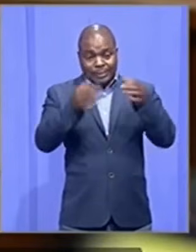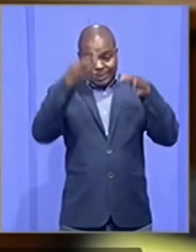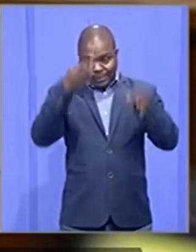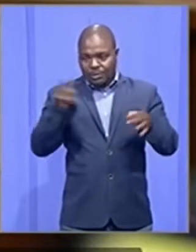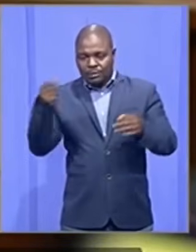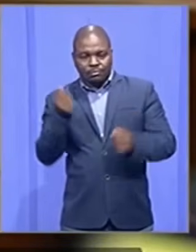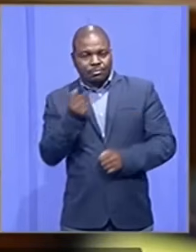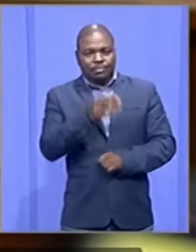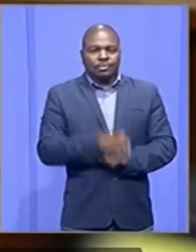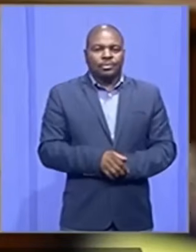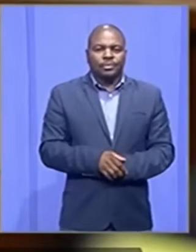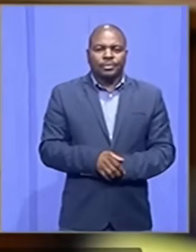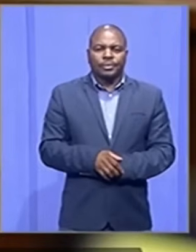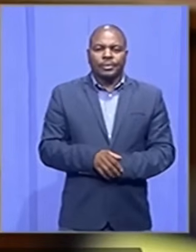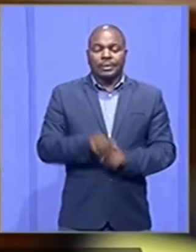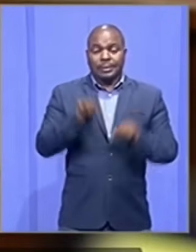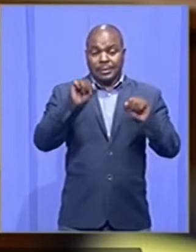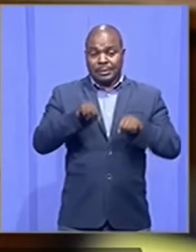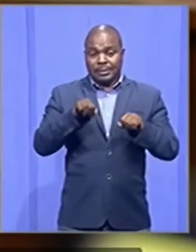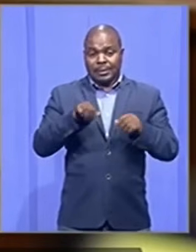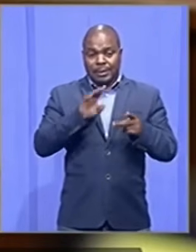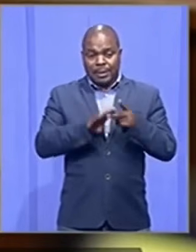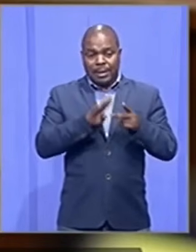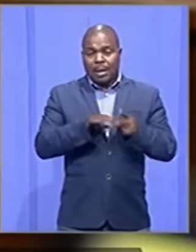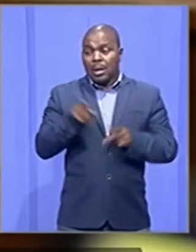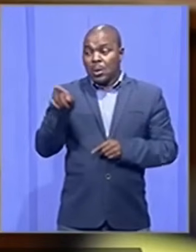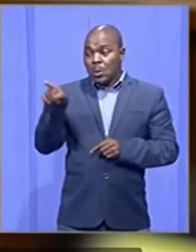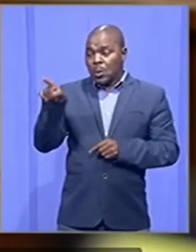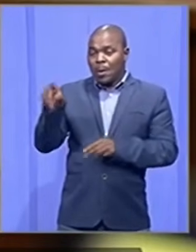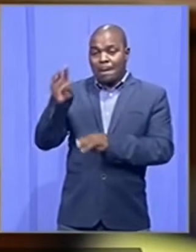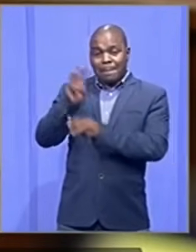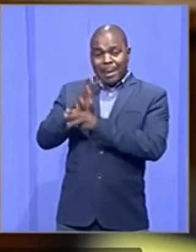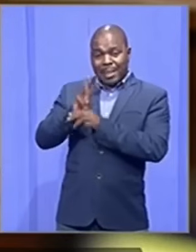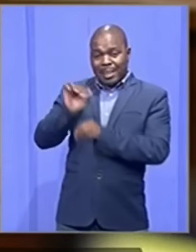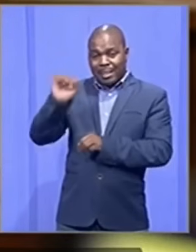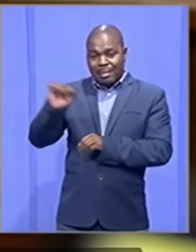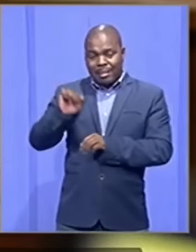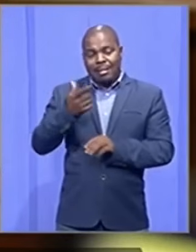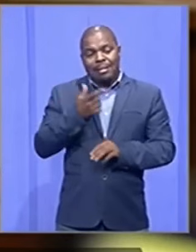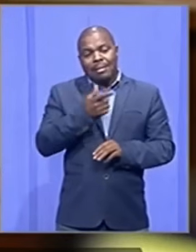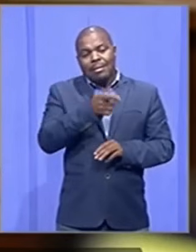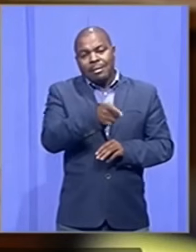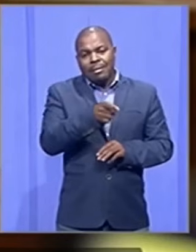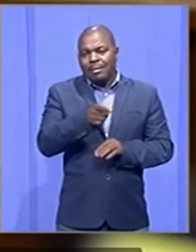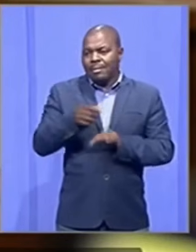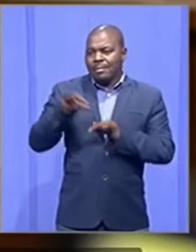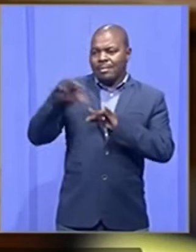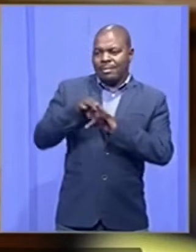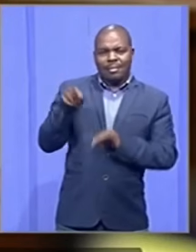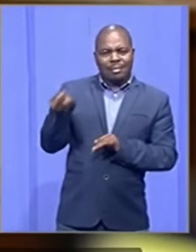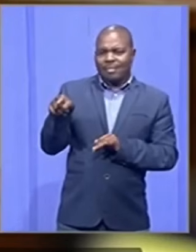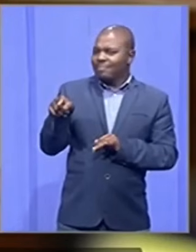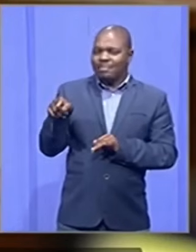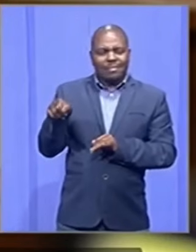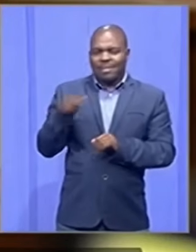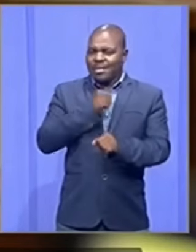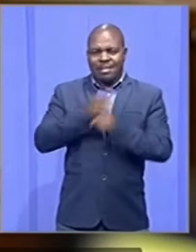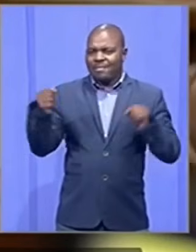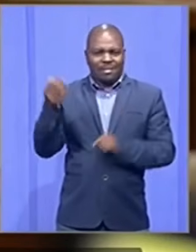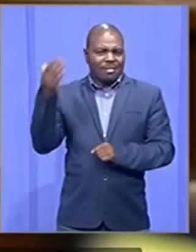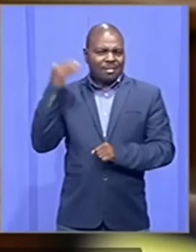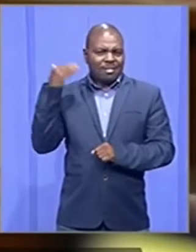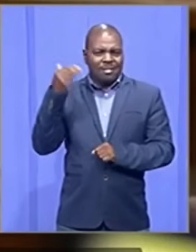wives of the late Isilo is the mother of Prince Makade. He was born of a spinster, as his mother had never married the